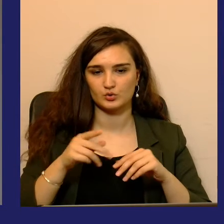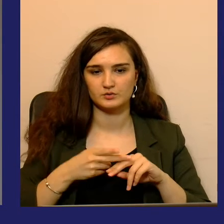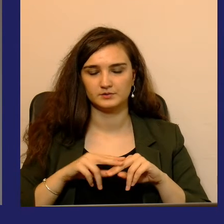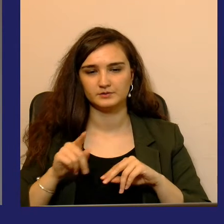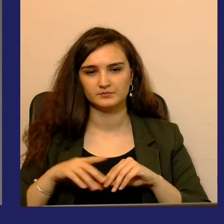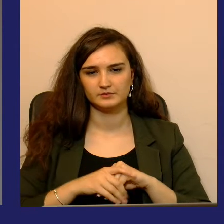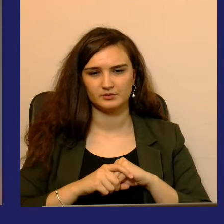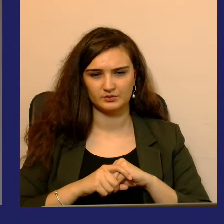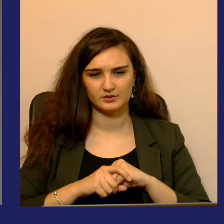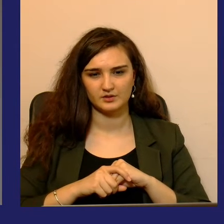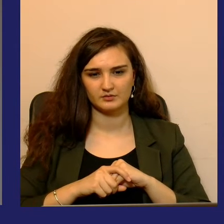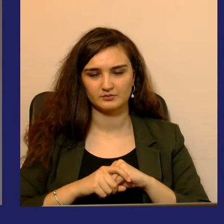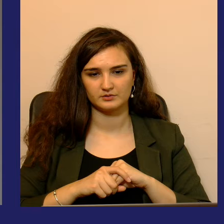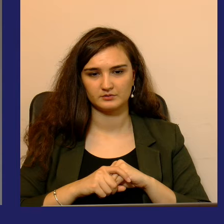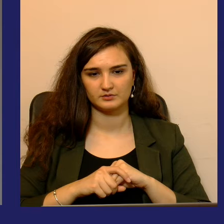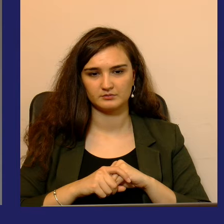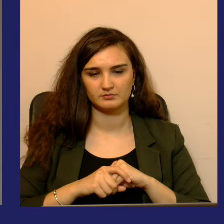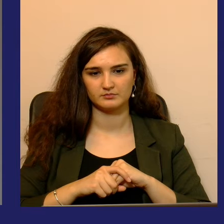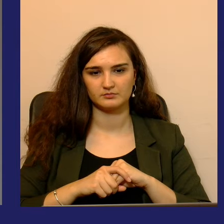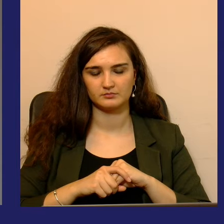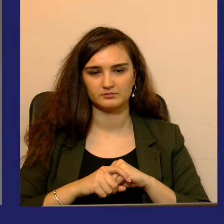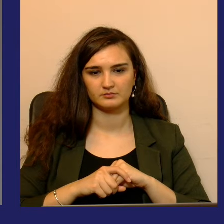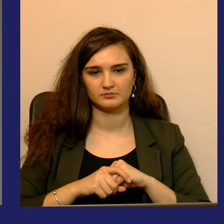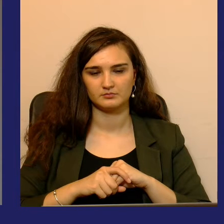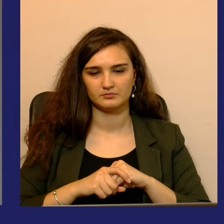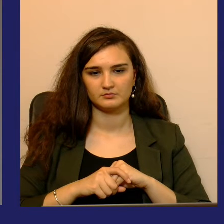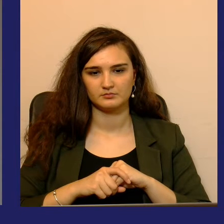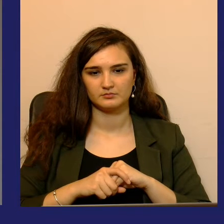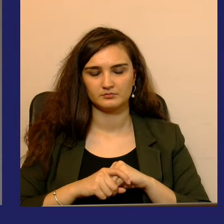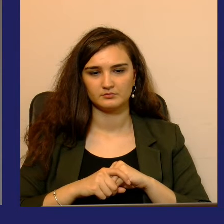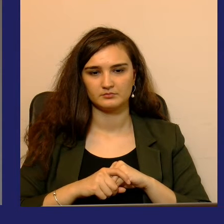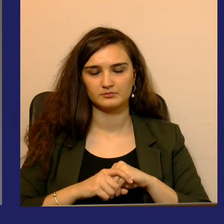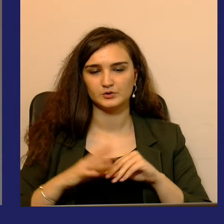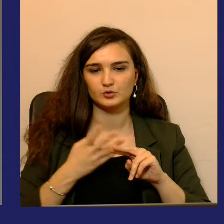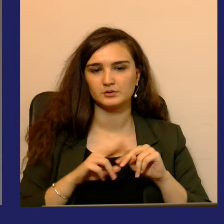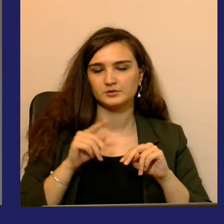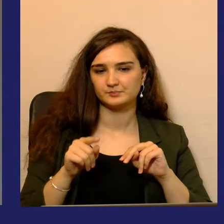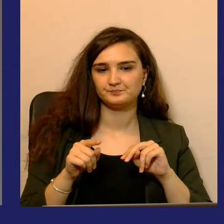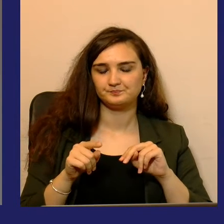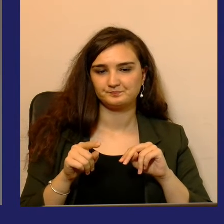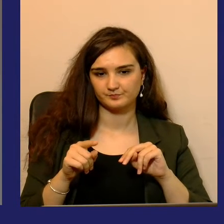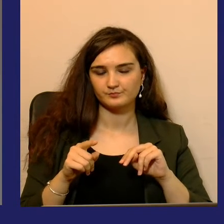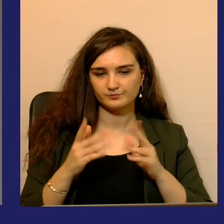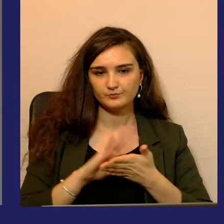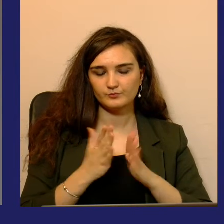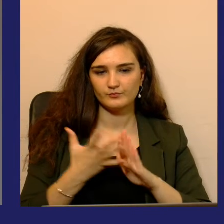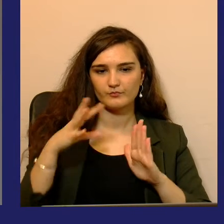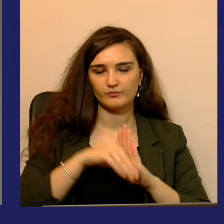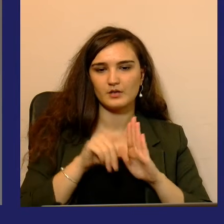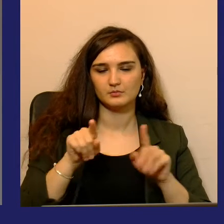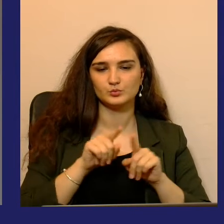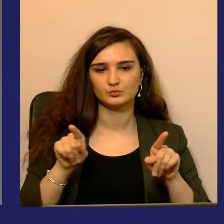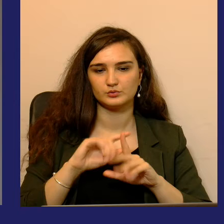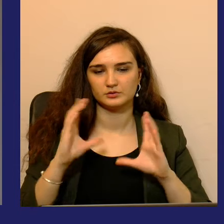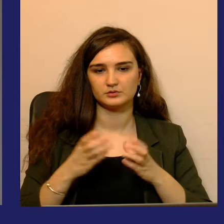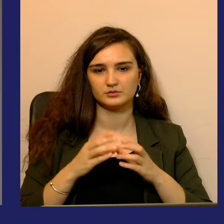initiatives that the opposition does not have access to. In some countries, it's meant that officials who had to